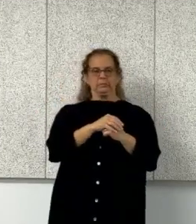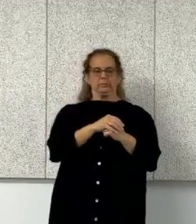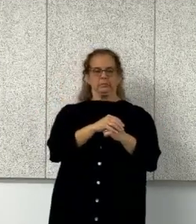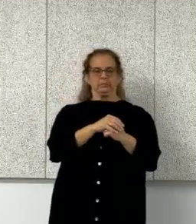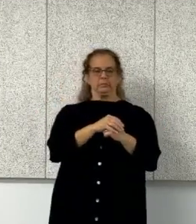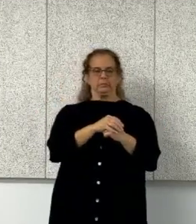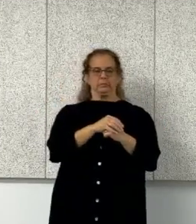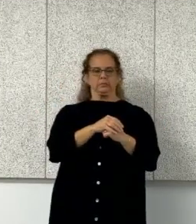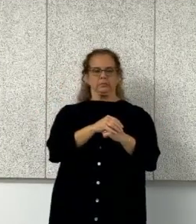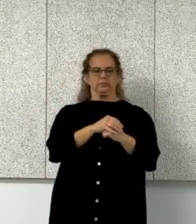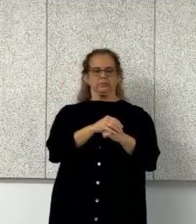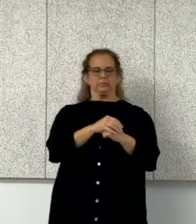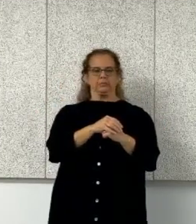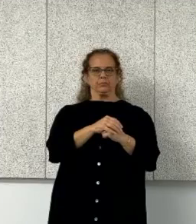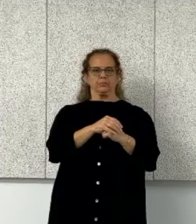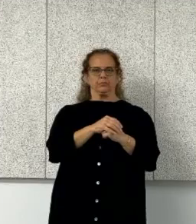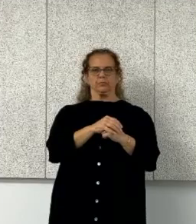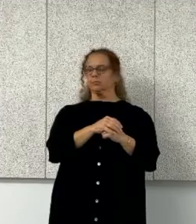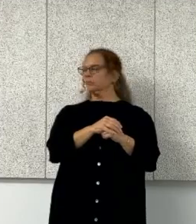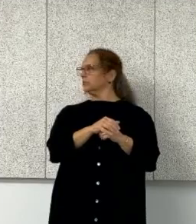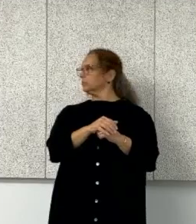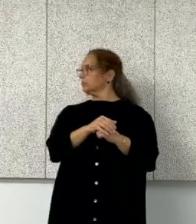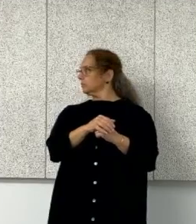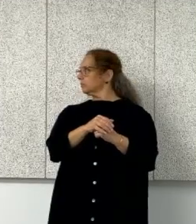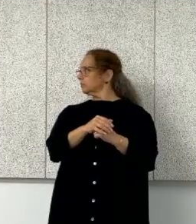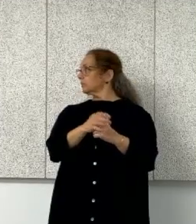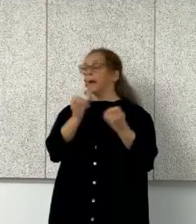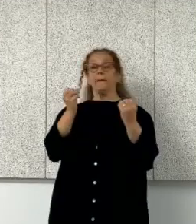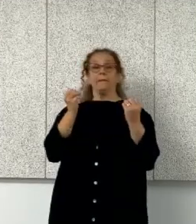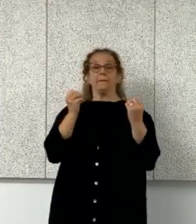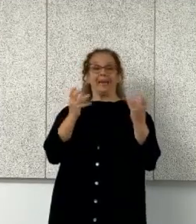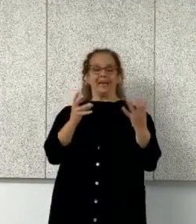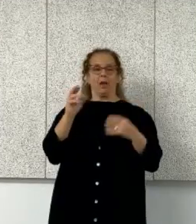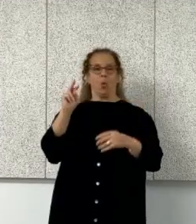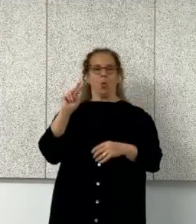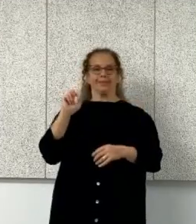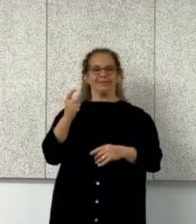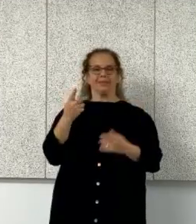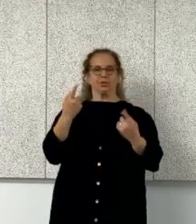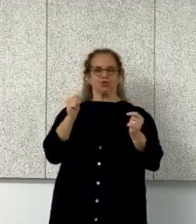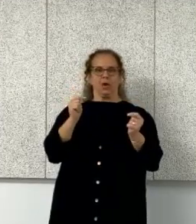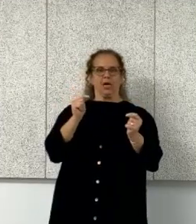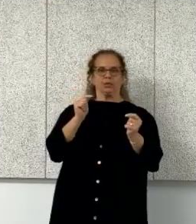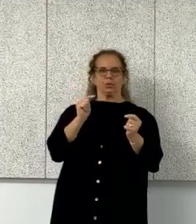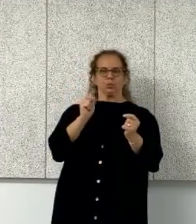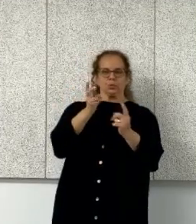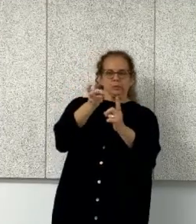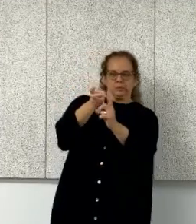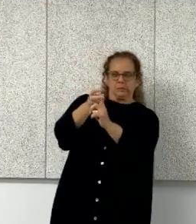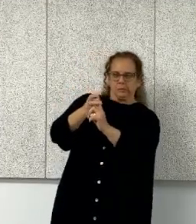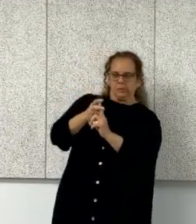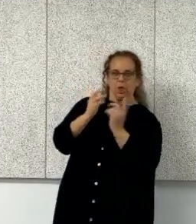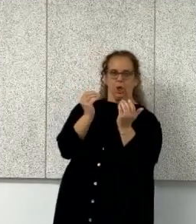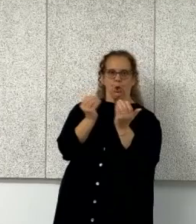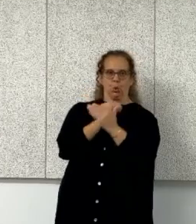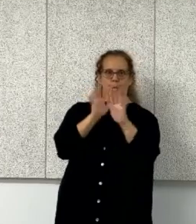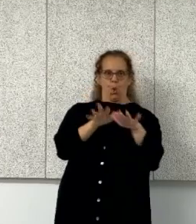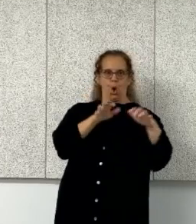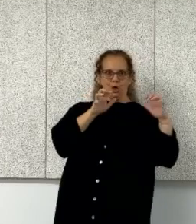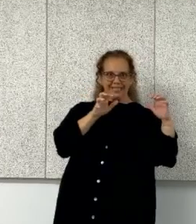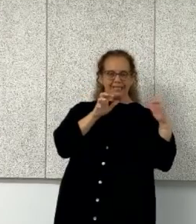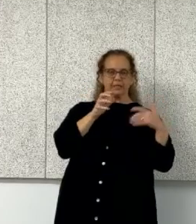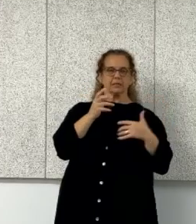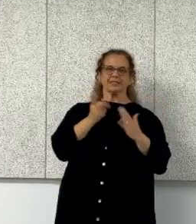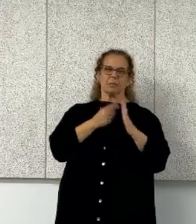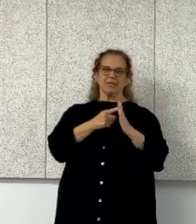standpoint, to remedy that. So many organizations, whether they're trying to reach new people, cut down their costs, all that, that's just the name of the game everywhere.